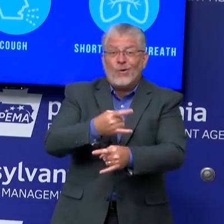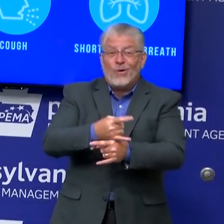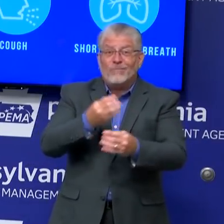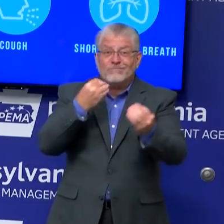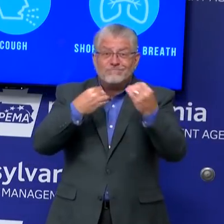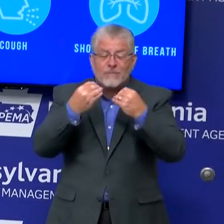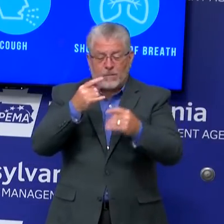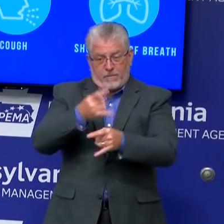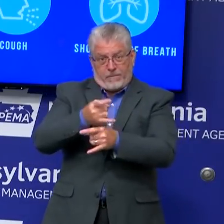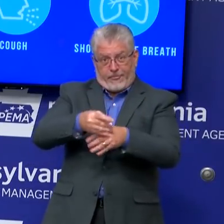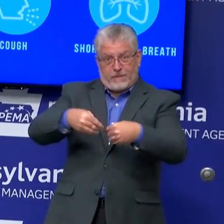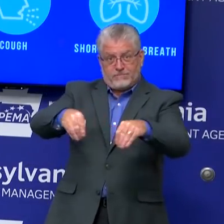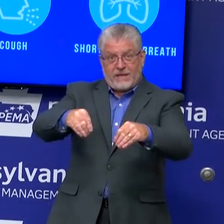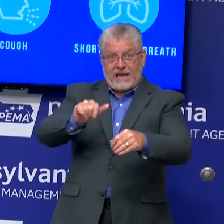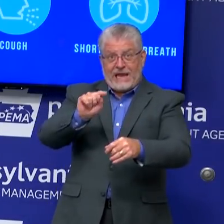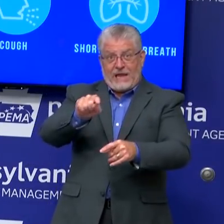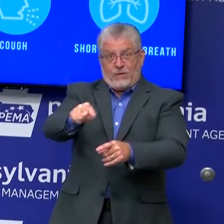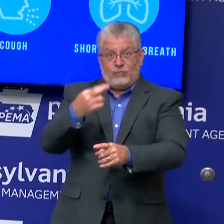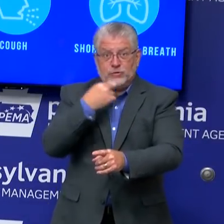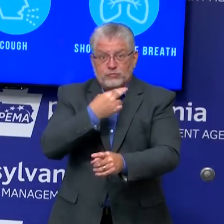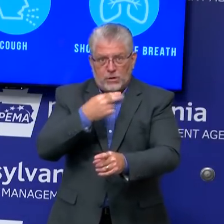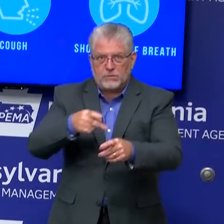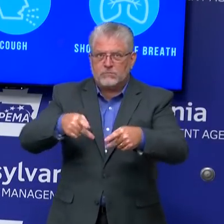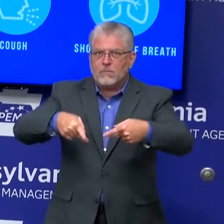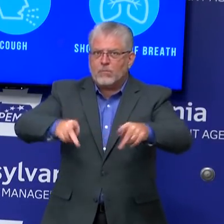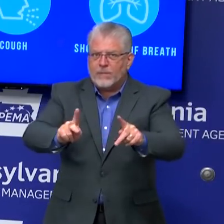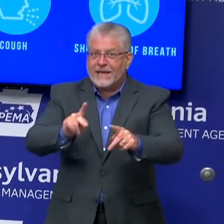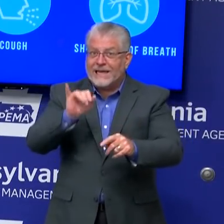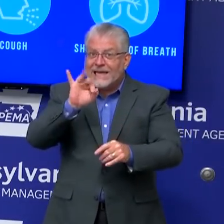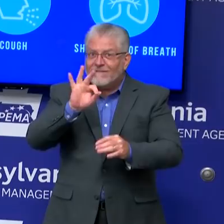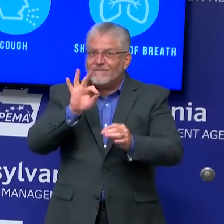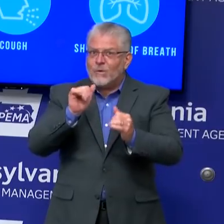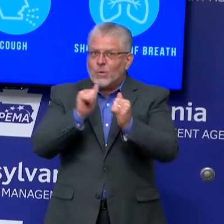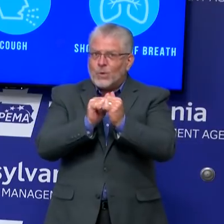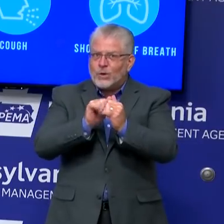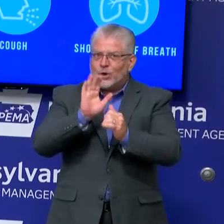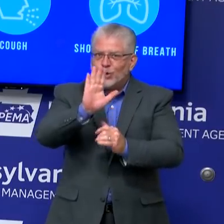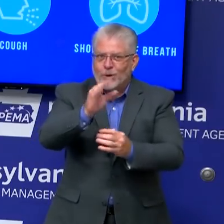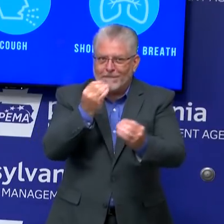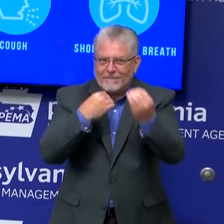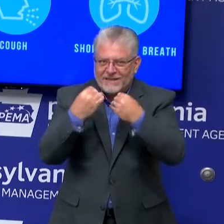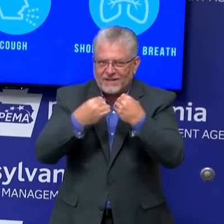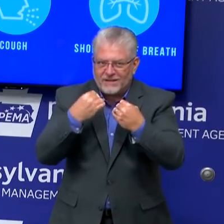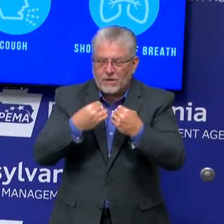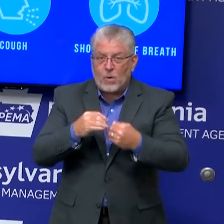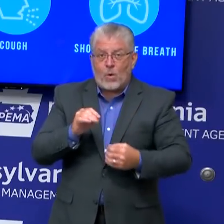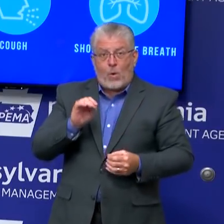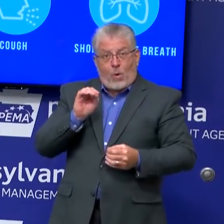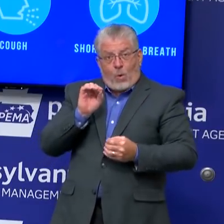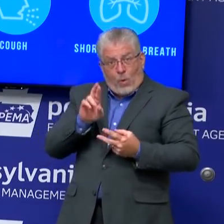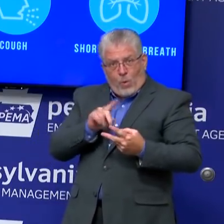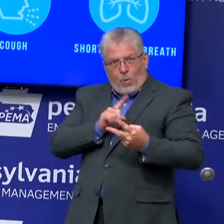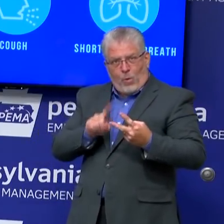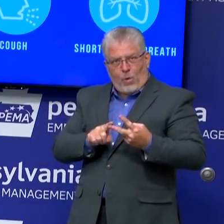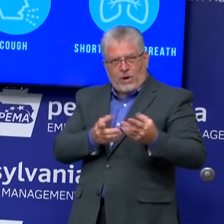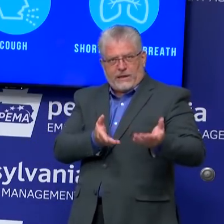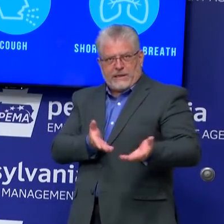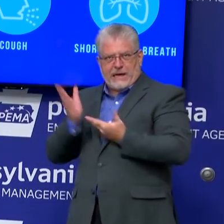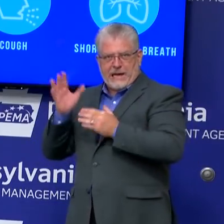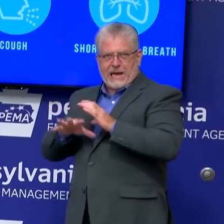carry-out beverages are allowed. Third, telework must be implemented whenever possible. And